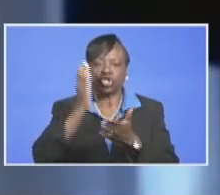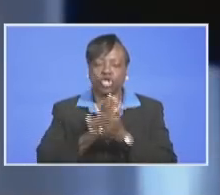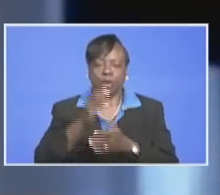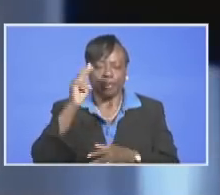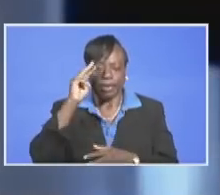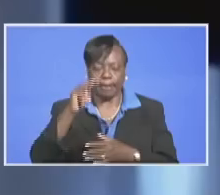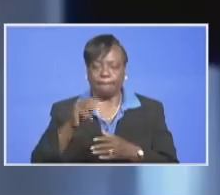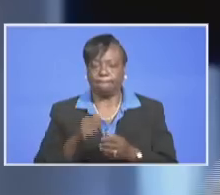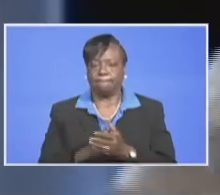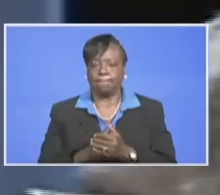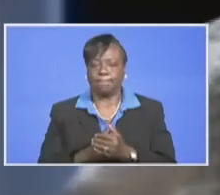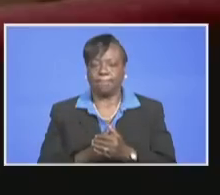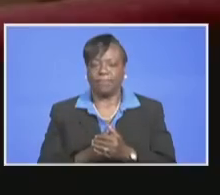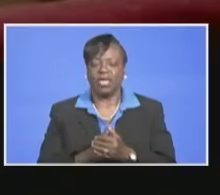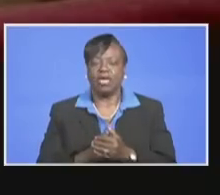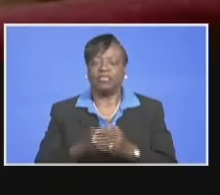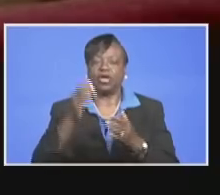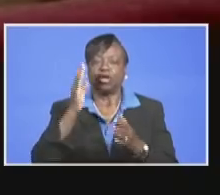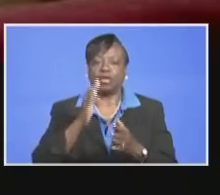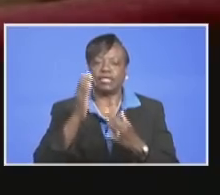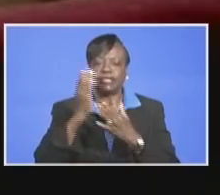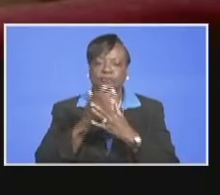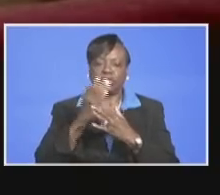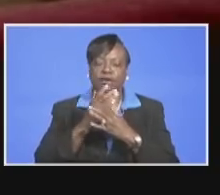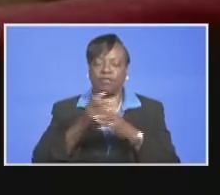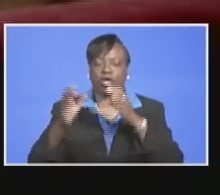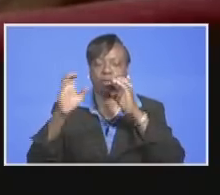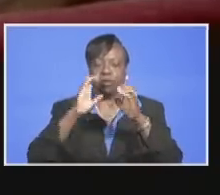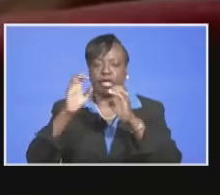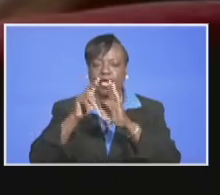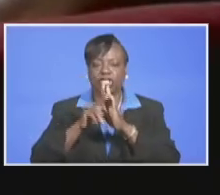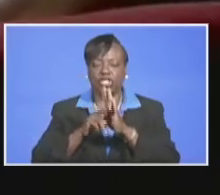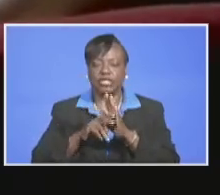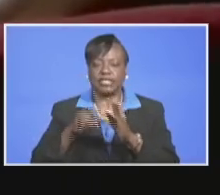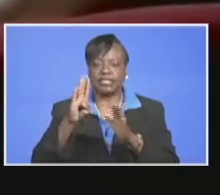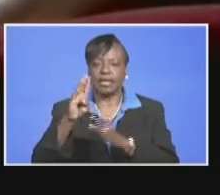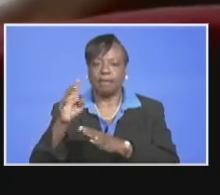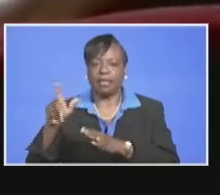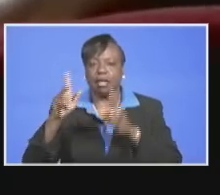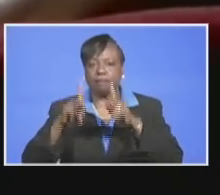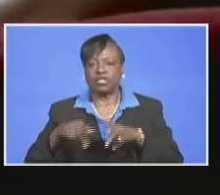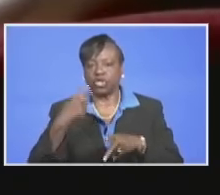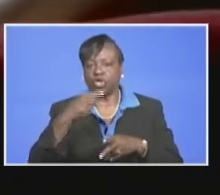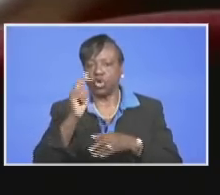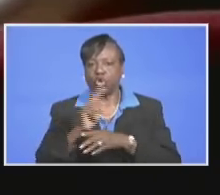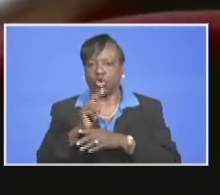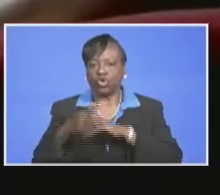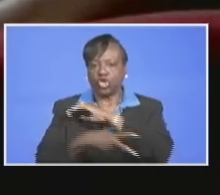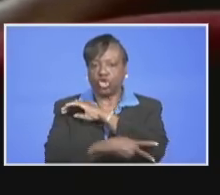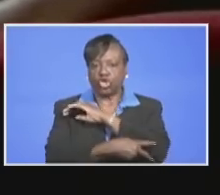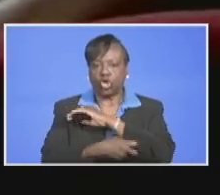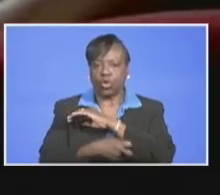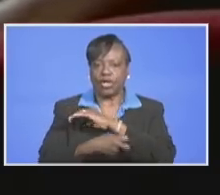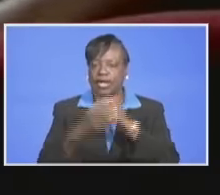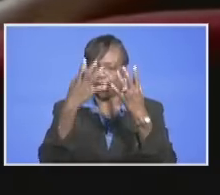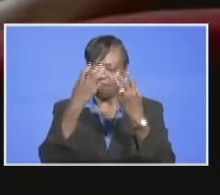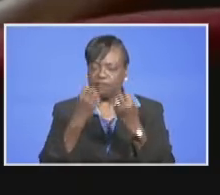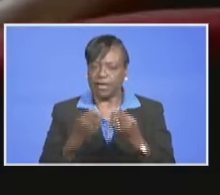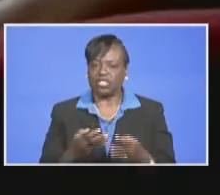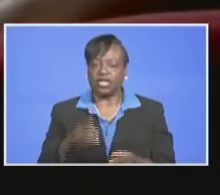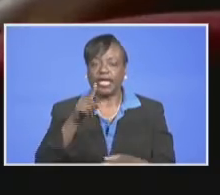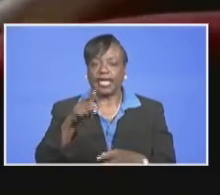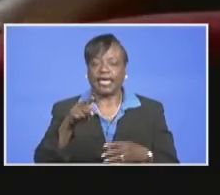Interception of Communications Bill is drafted to ensure that persons who use stolen information can also find themselves committing